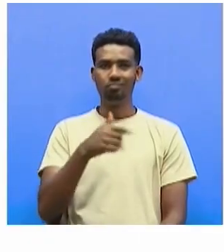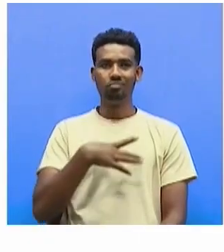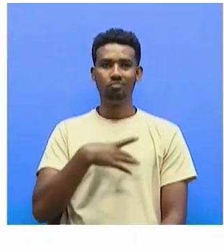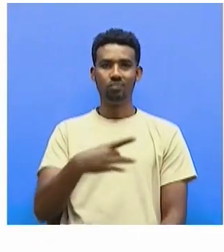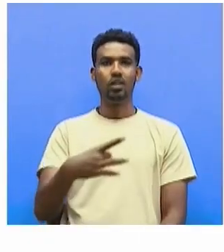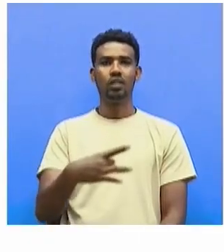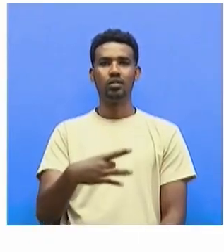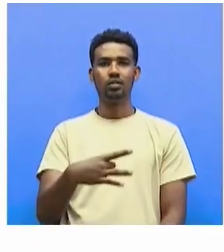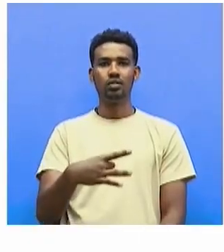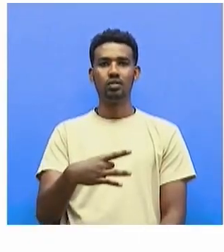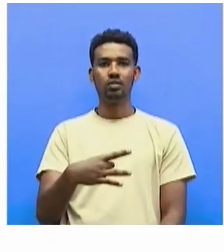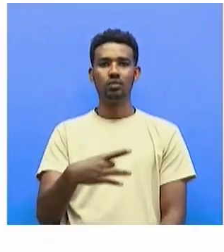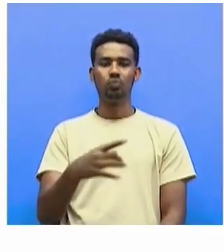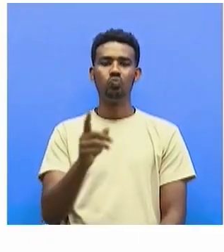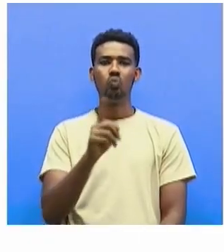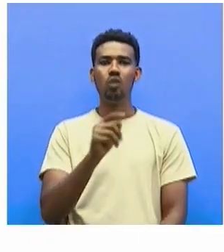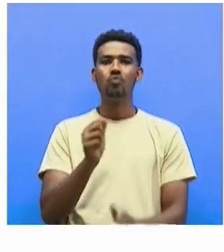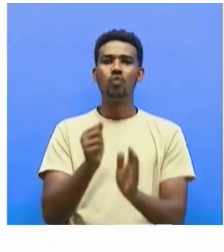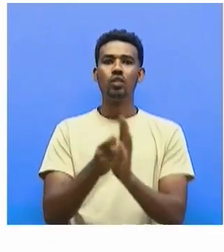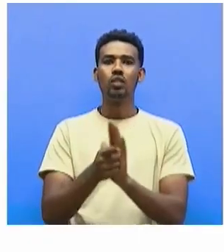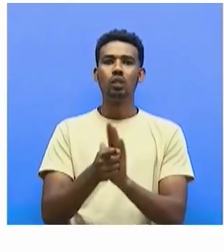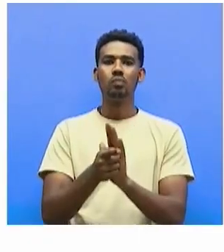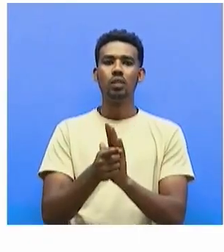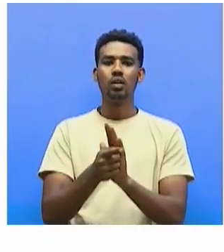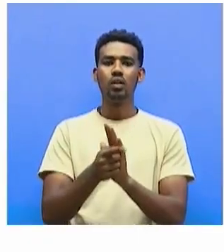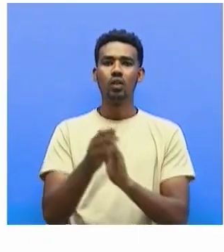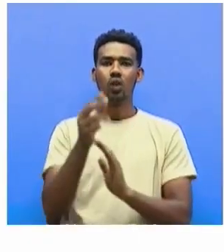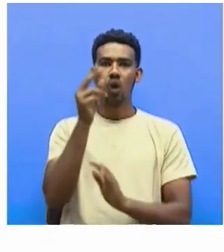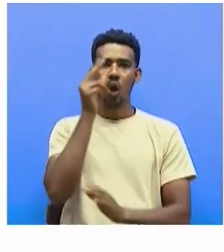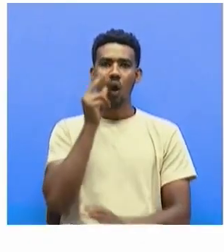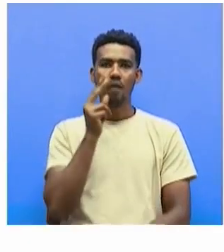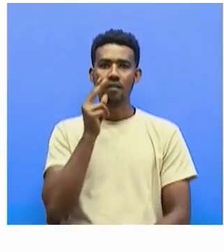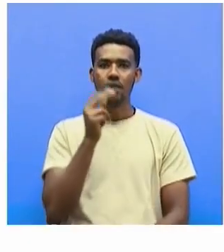dislike what, for example? Let us mention coffee.